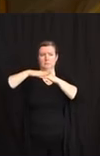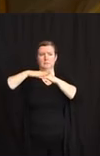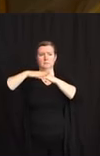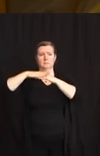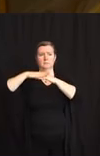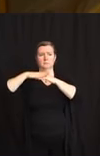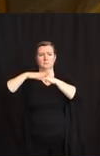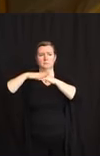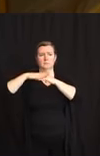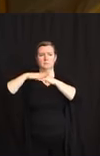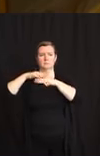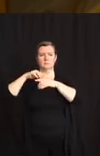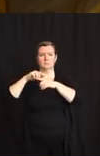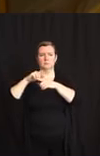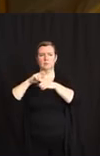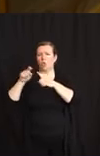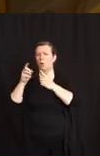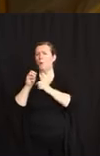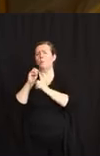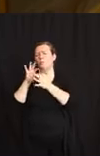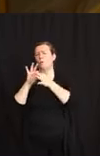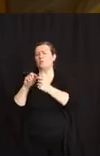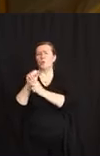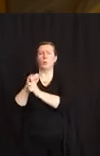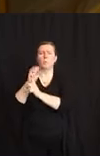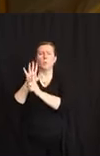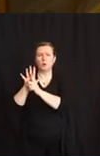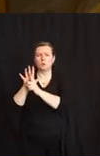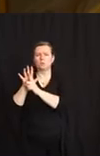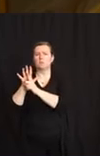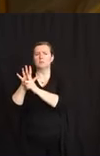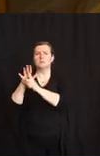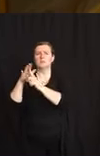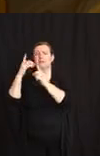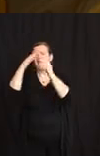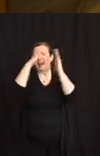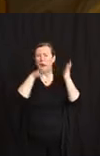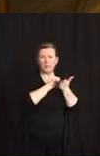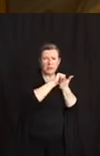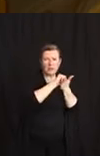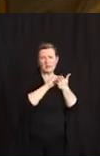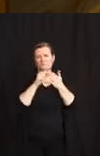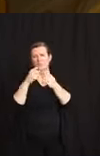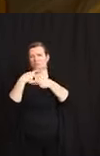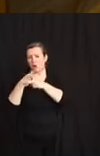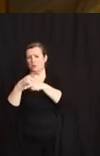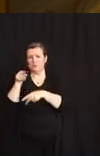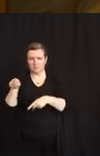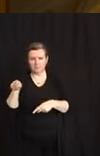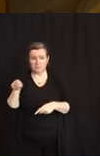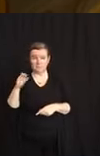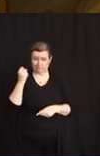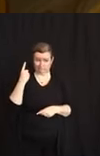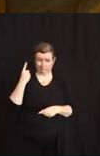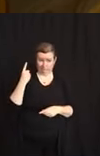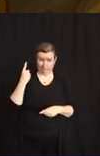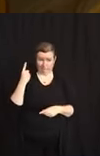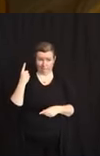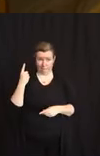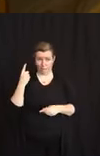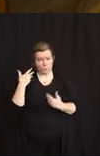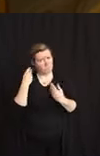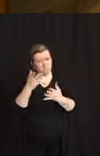products and disinfectants. We know we have been encouraging everyone to clean frequently touched surfaces, but it's